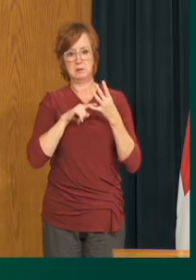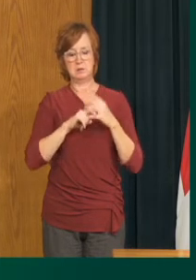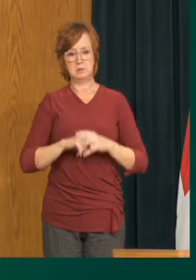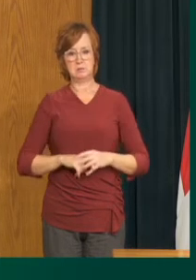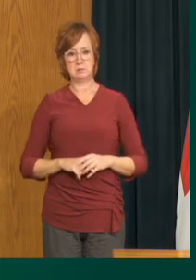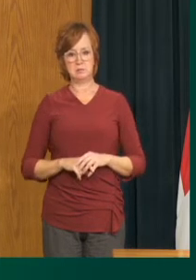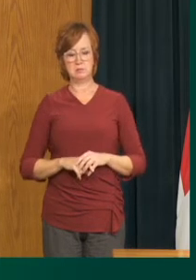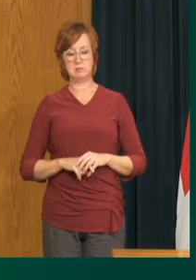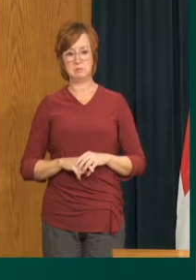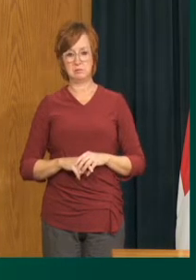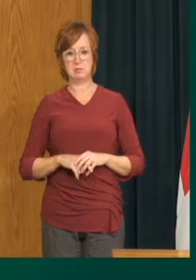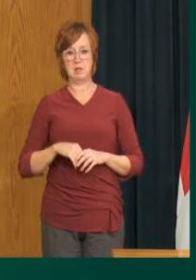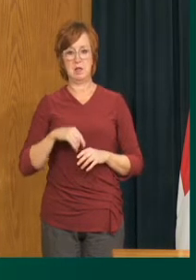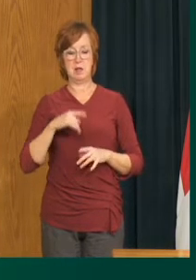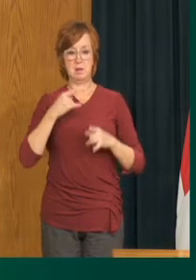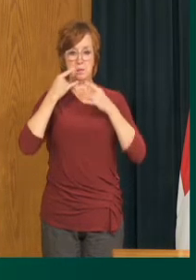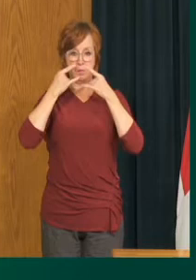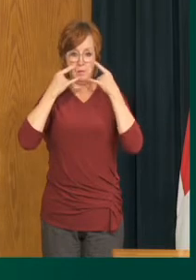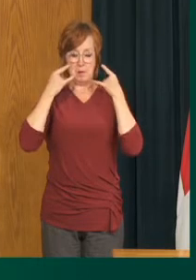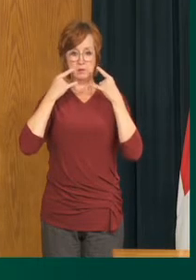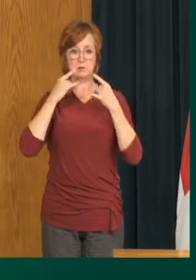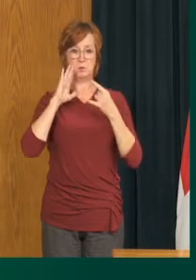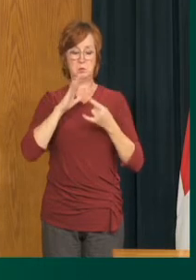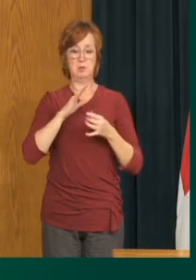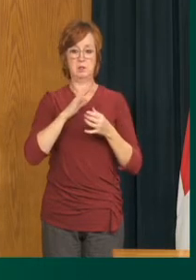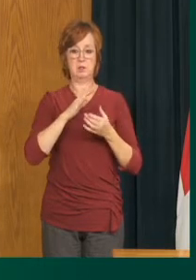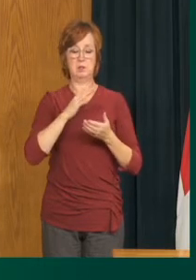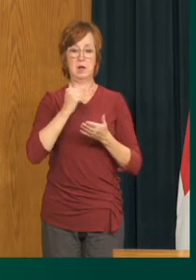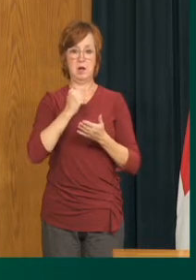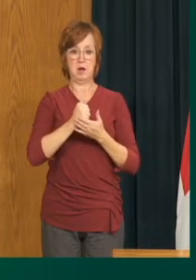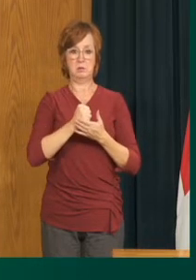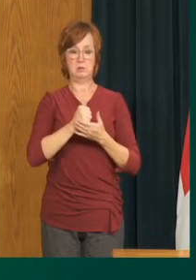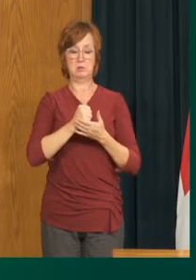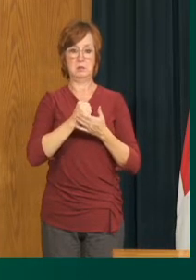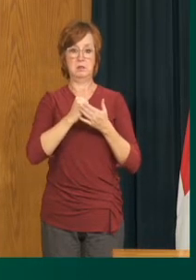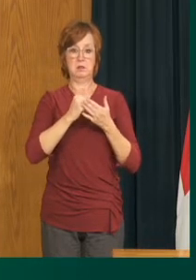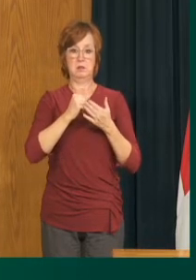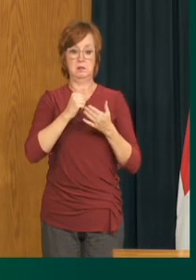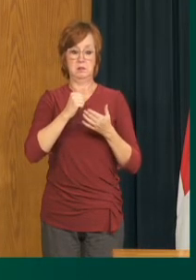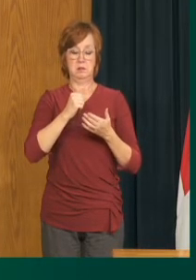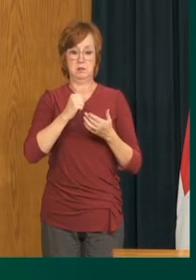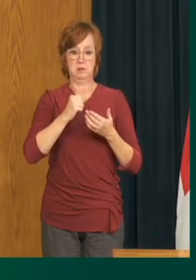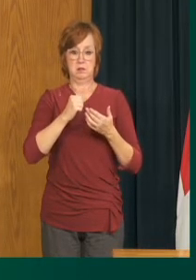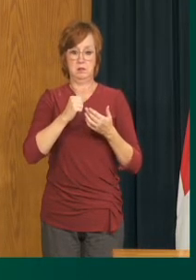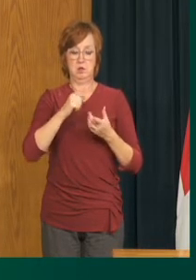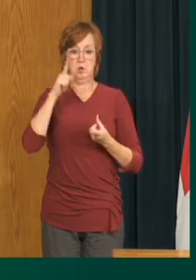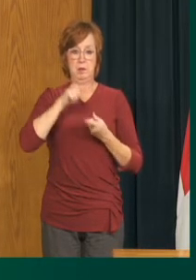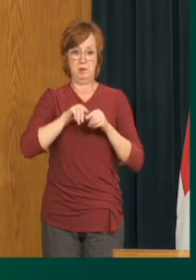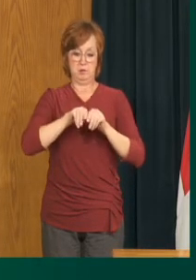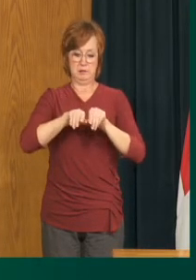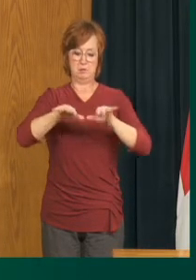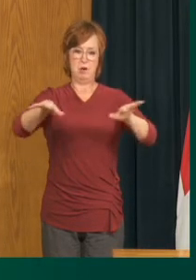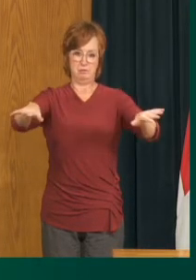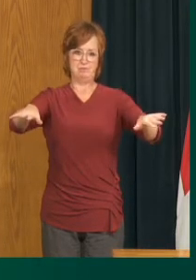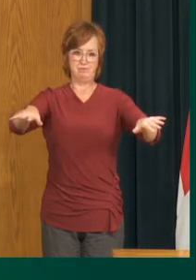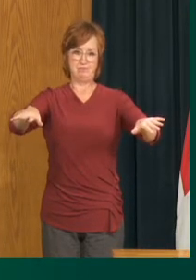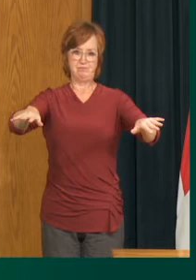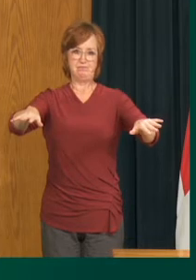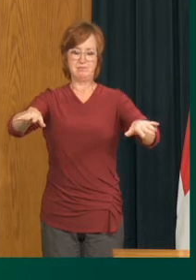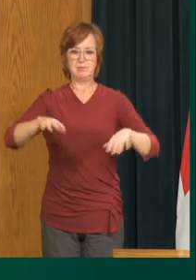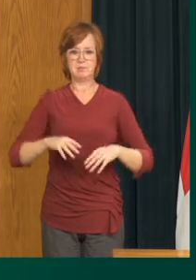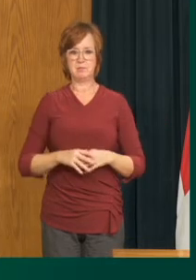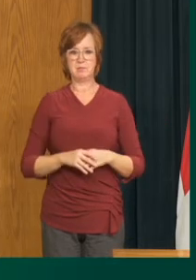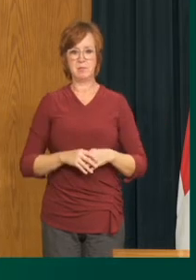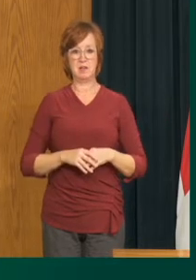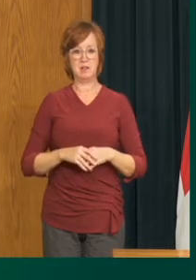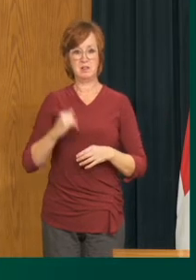surge and no surge. And again, if people are uncomfortable or unhappy with having to do that, I think it's